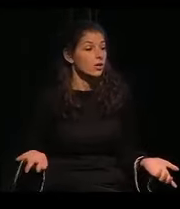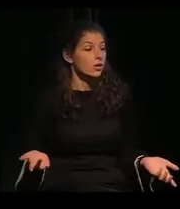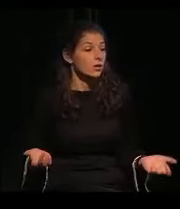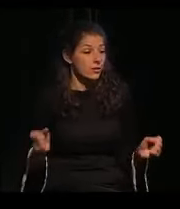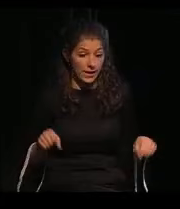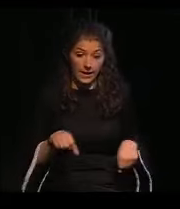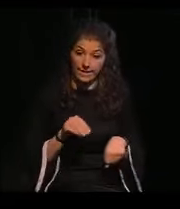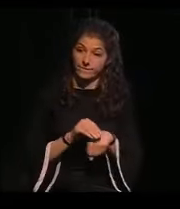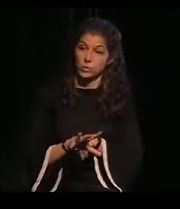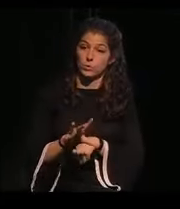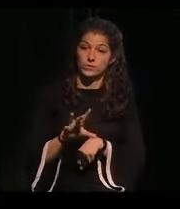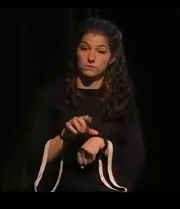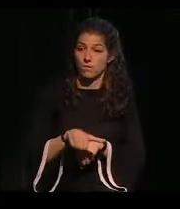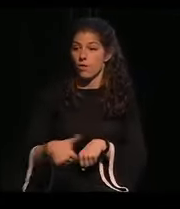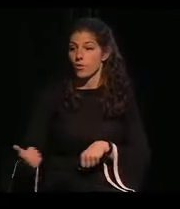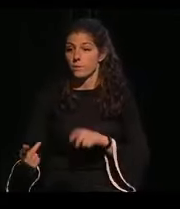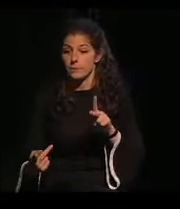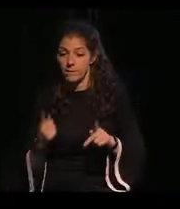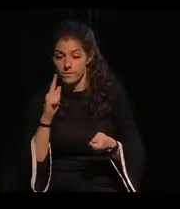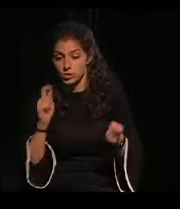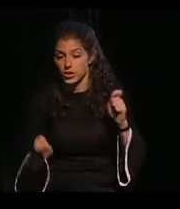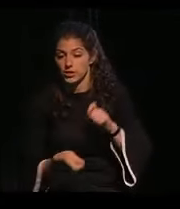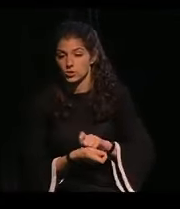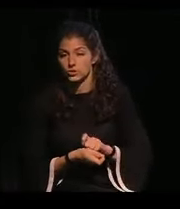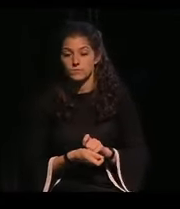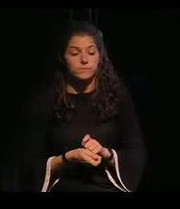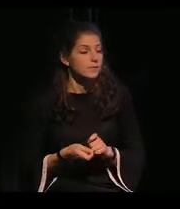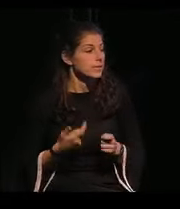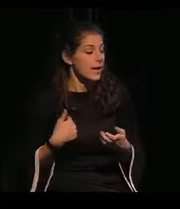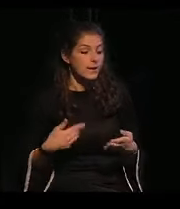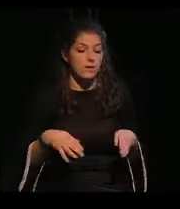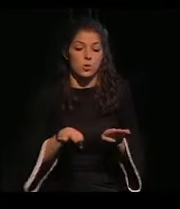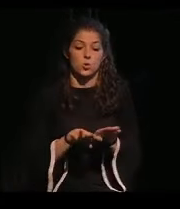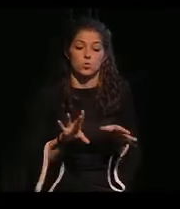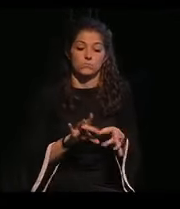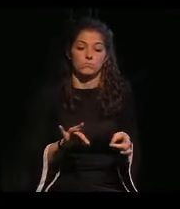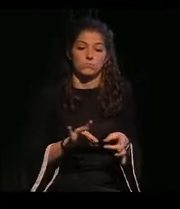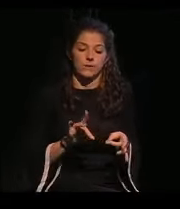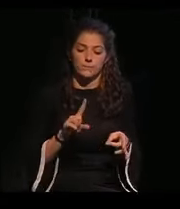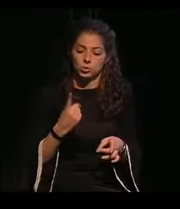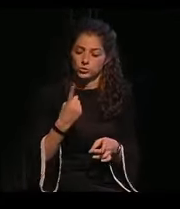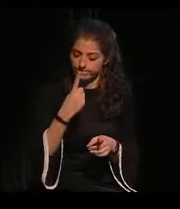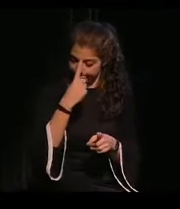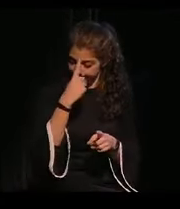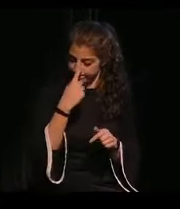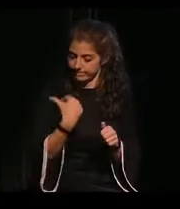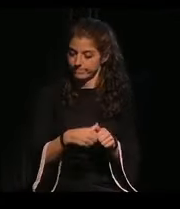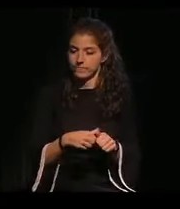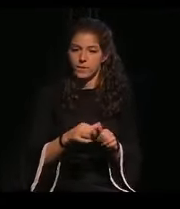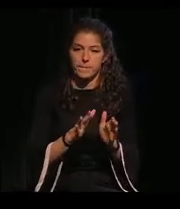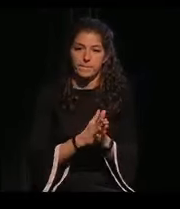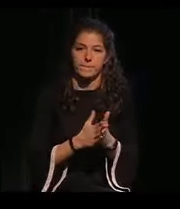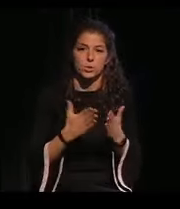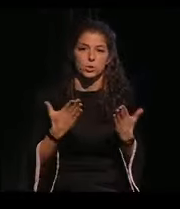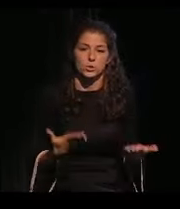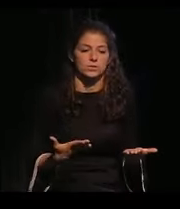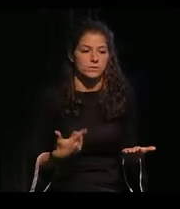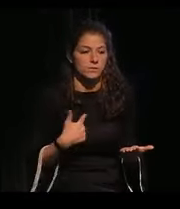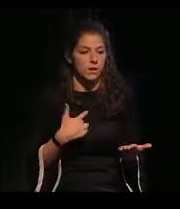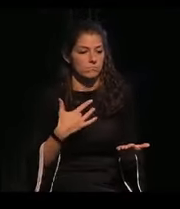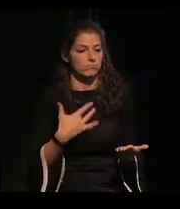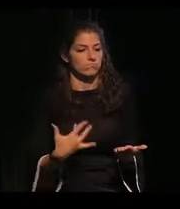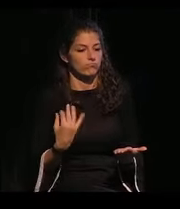You can influence others for change. As I conclude, I'm just reminded of one of the books that I